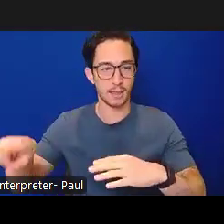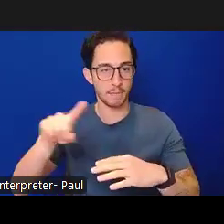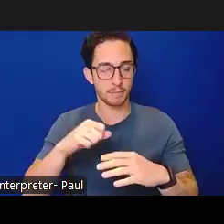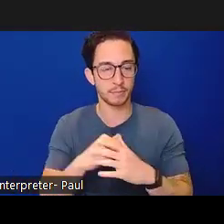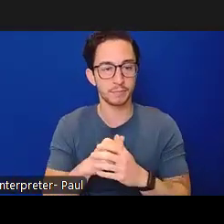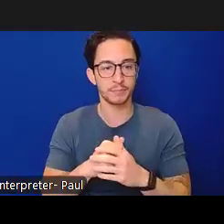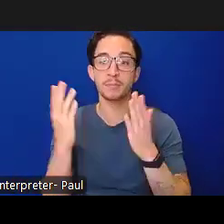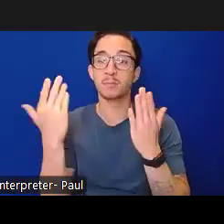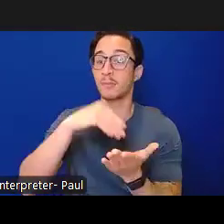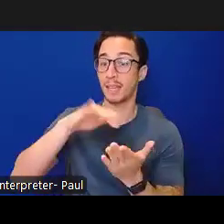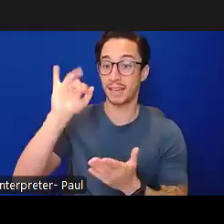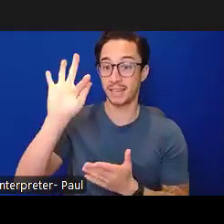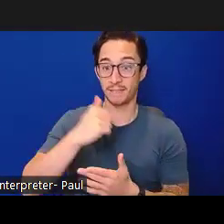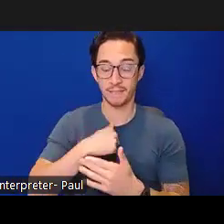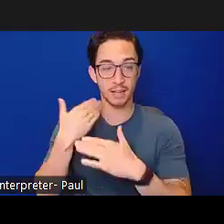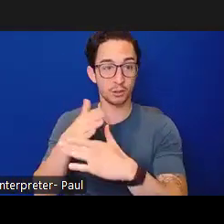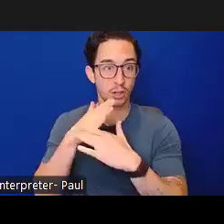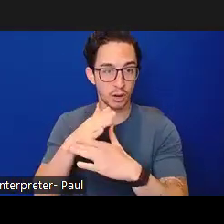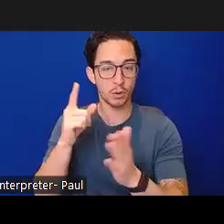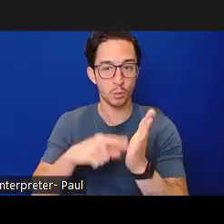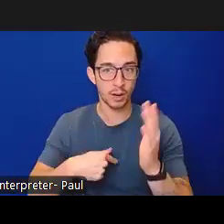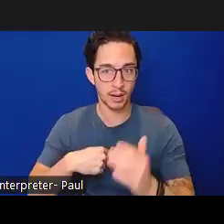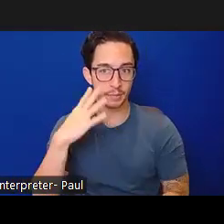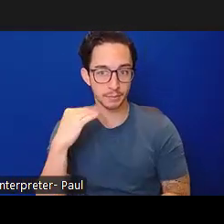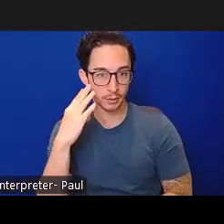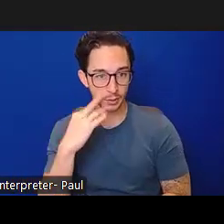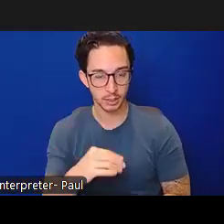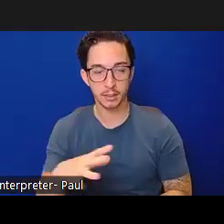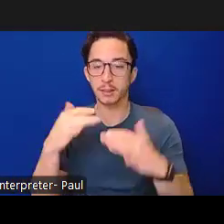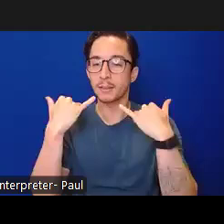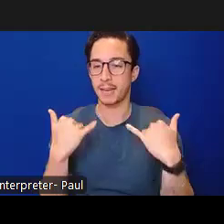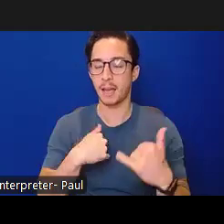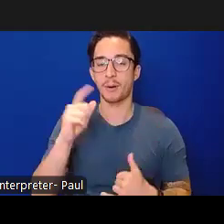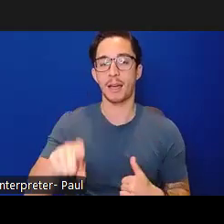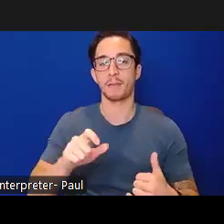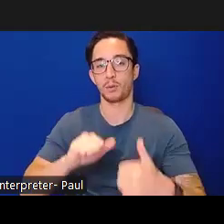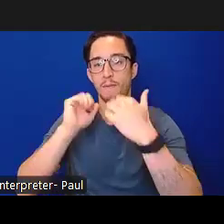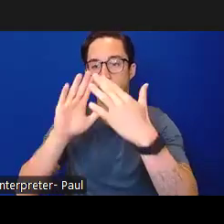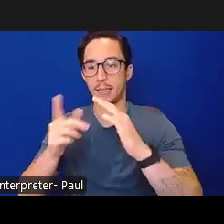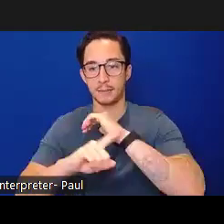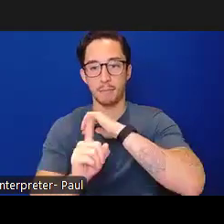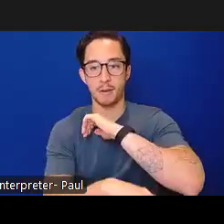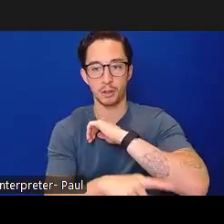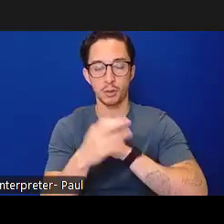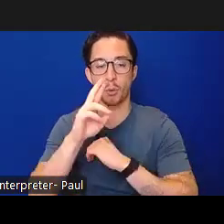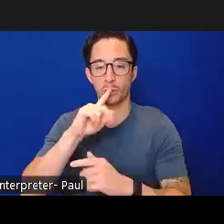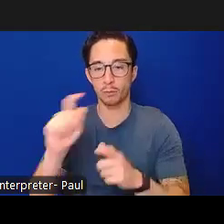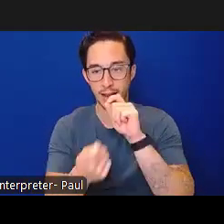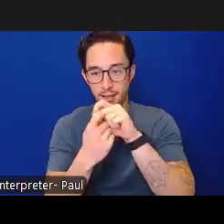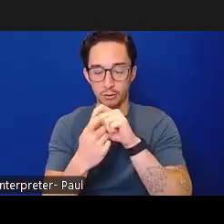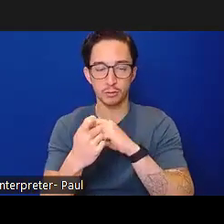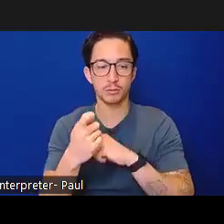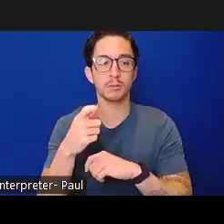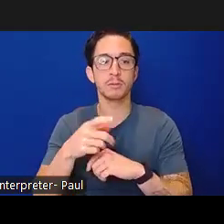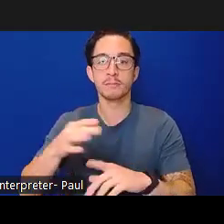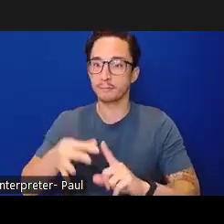so again, if I share what is I'm experiencing, I now have to face being punished or retaliated against,